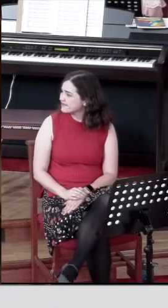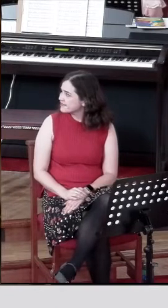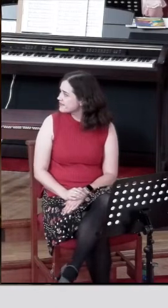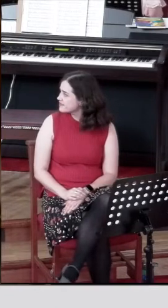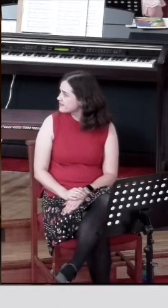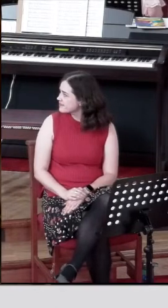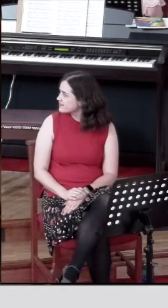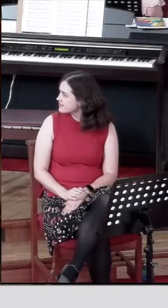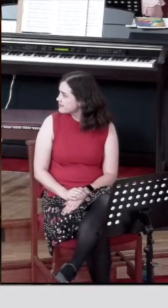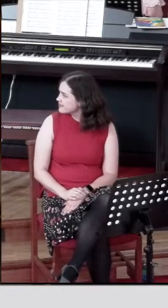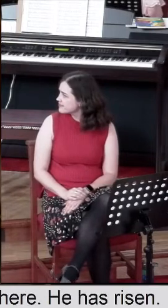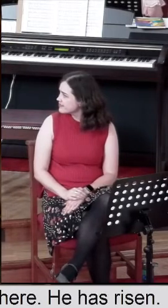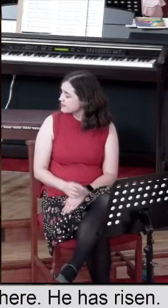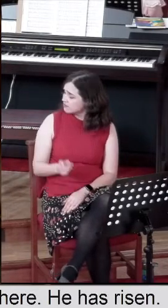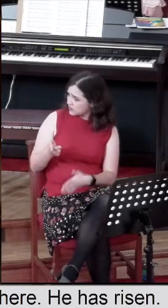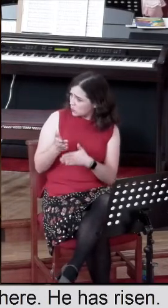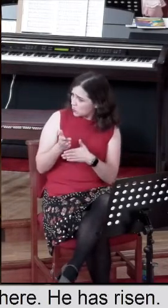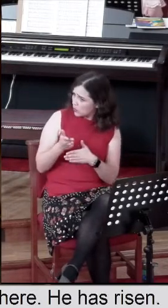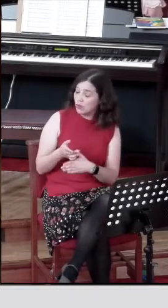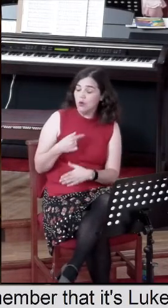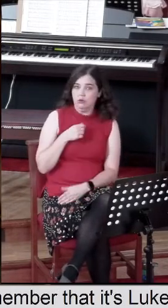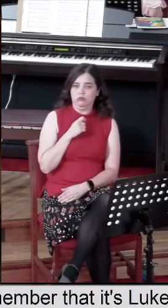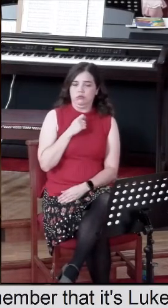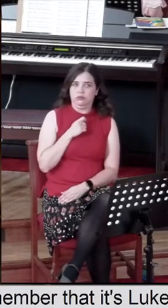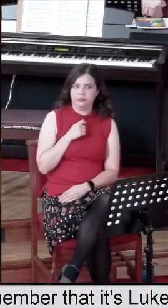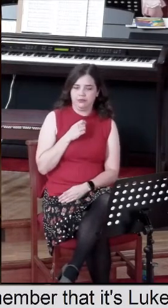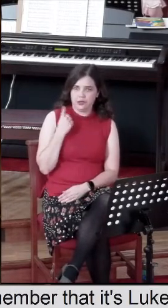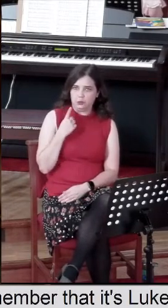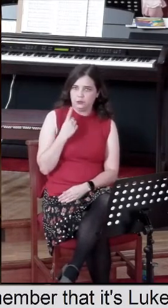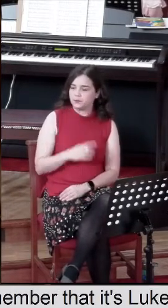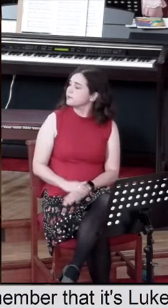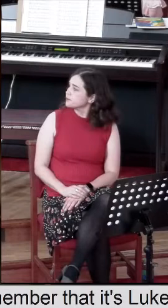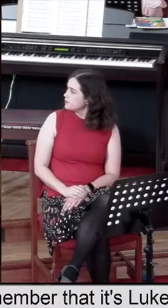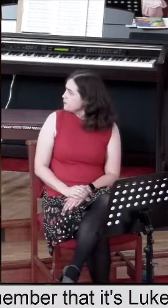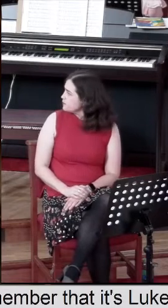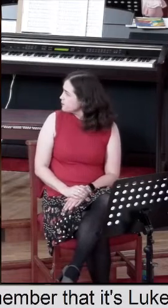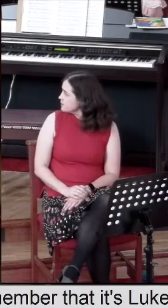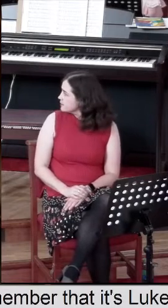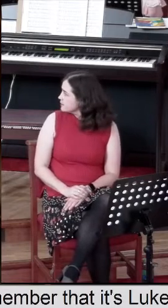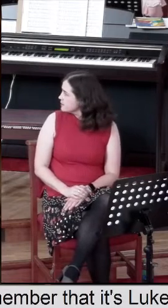Is this working? Right. Right.